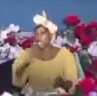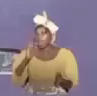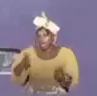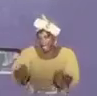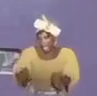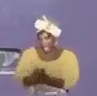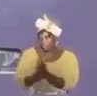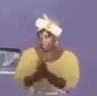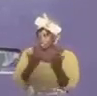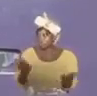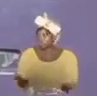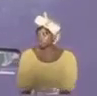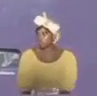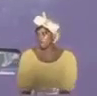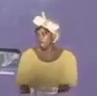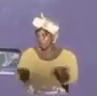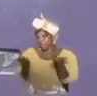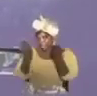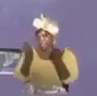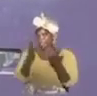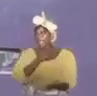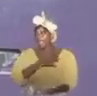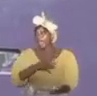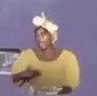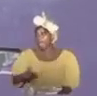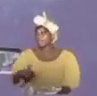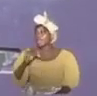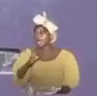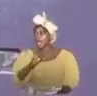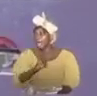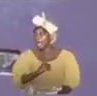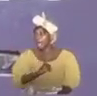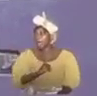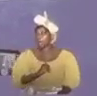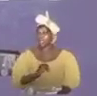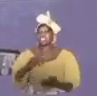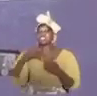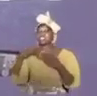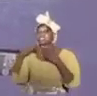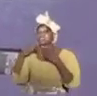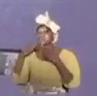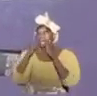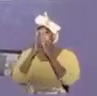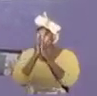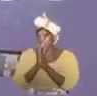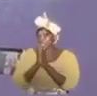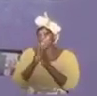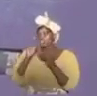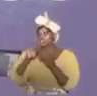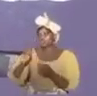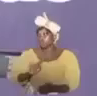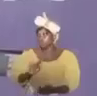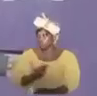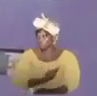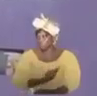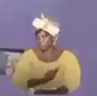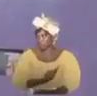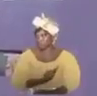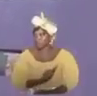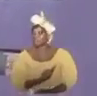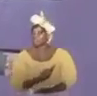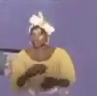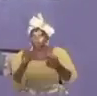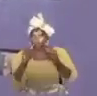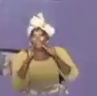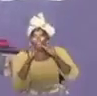pray. And then I will speak over our lives tonight. And then we wrap it for my session. Have you been